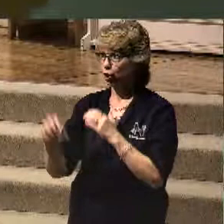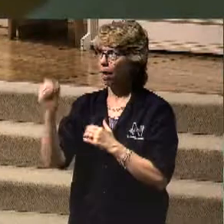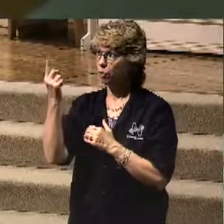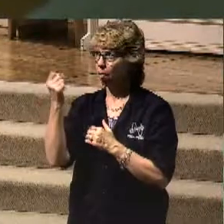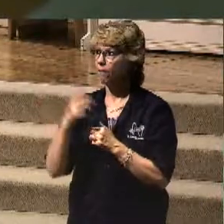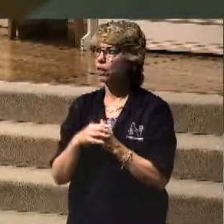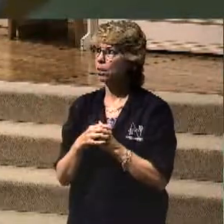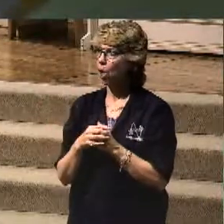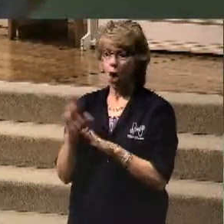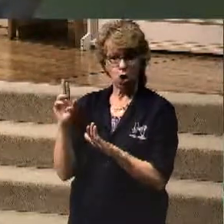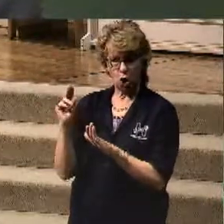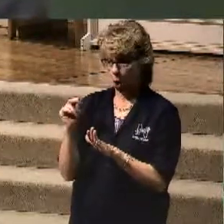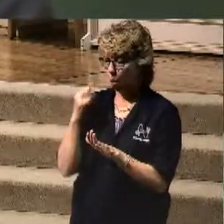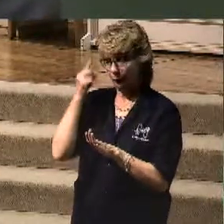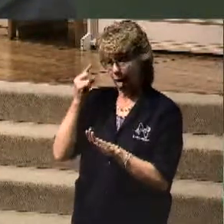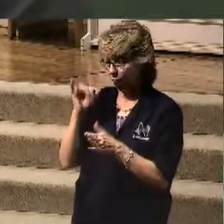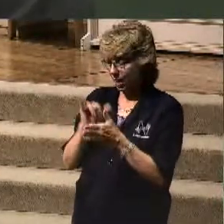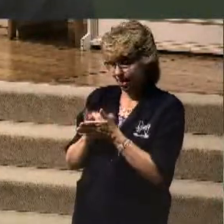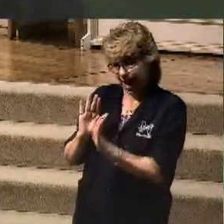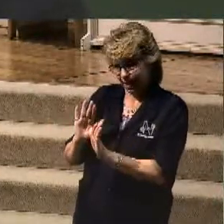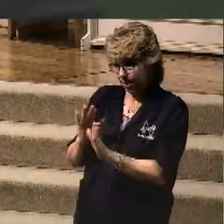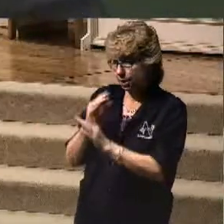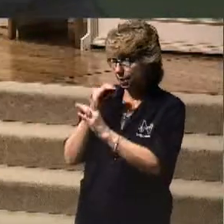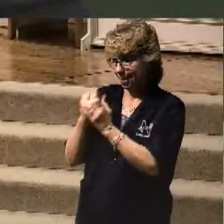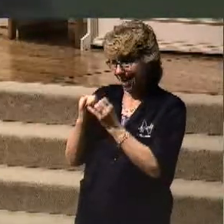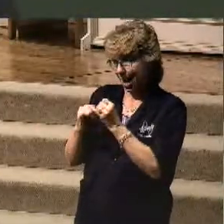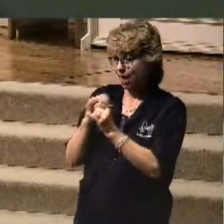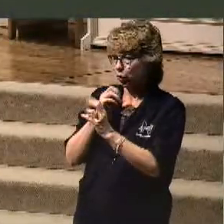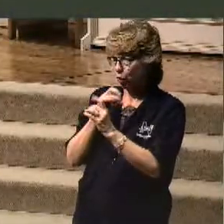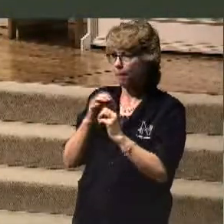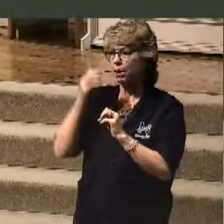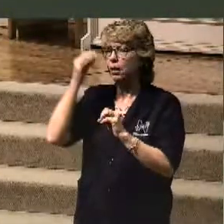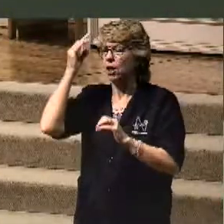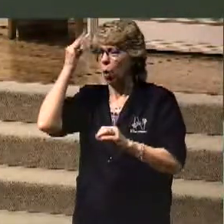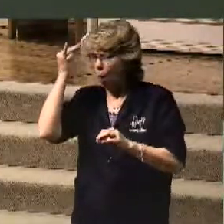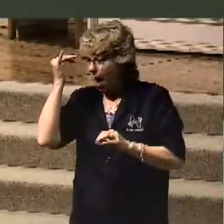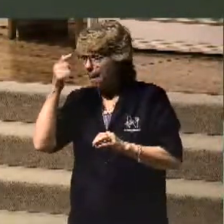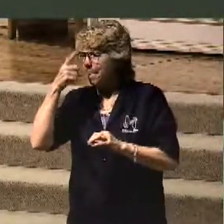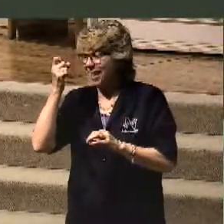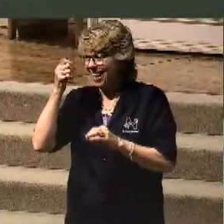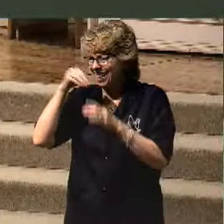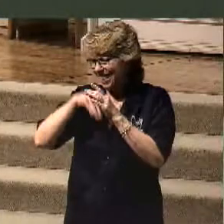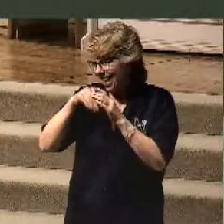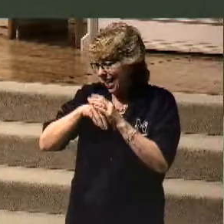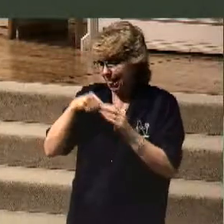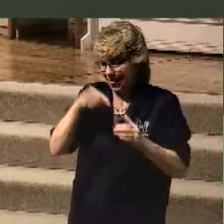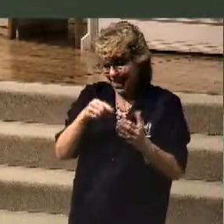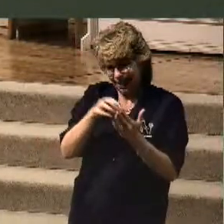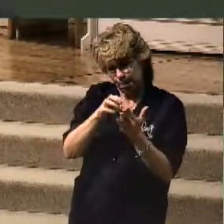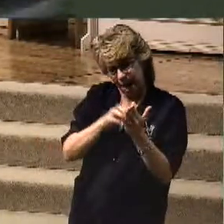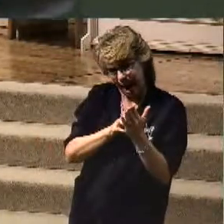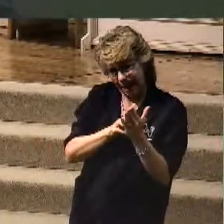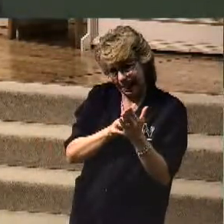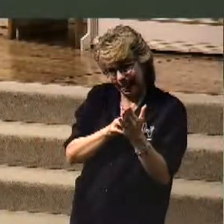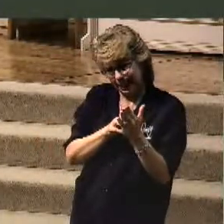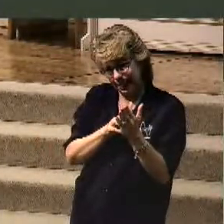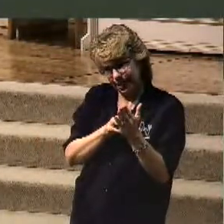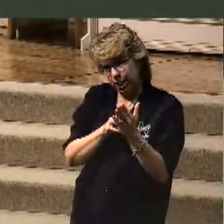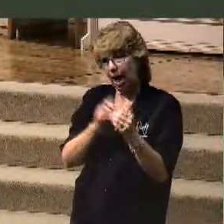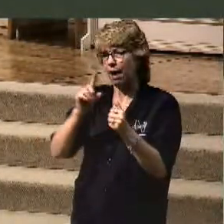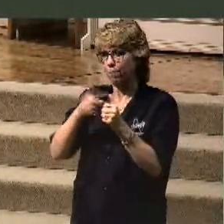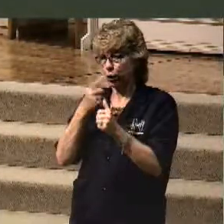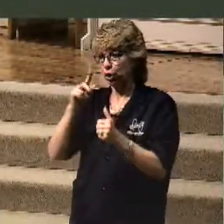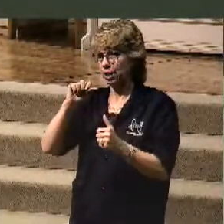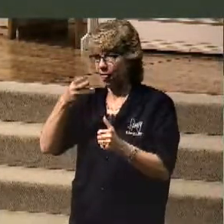thing. No, I don't believe that is. I don't believe it is. And the reason why is found in this passage and in 1